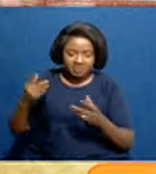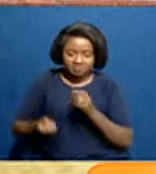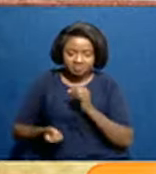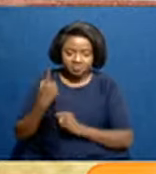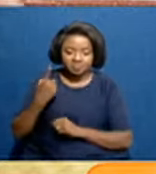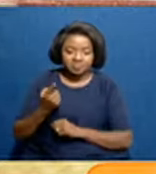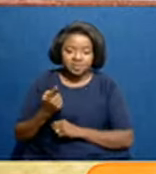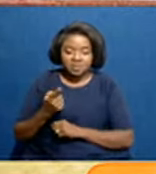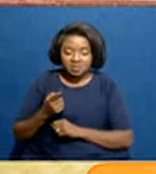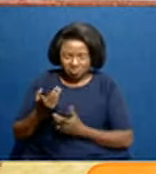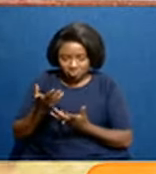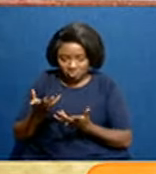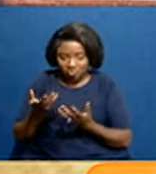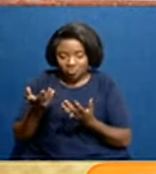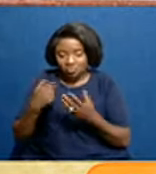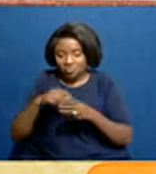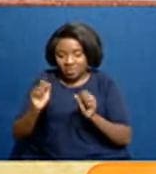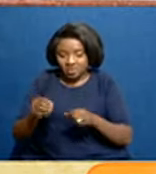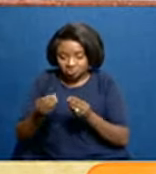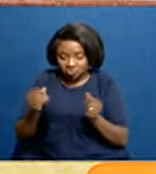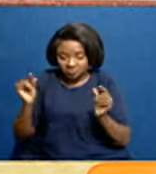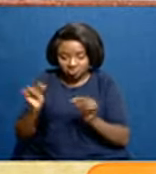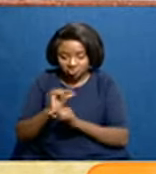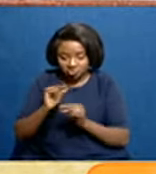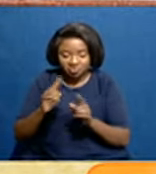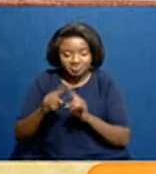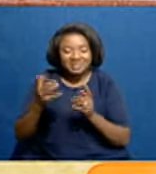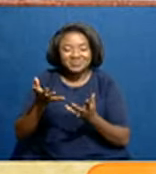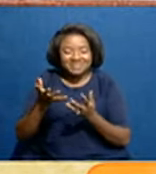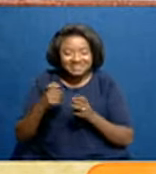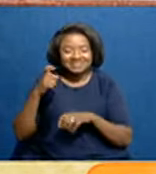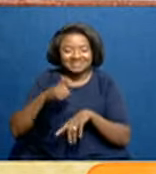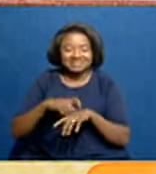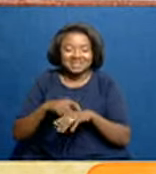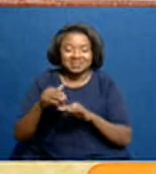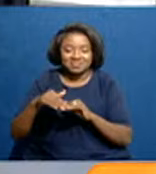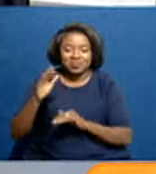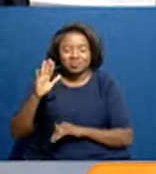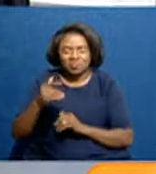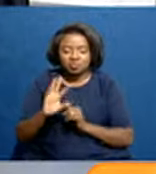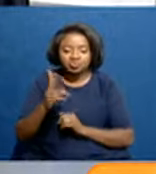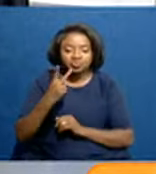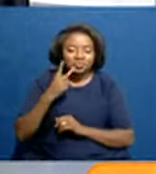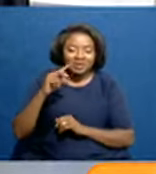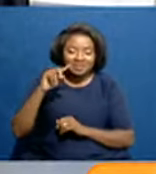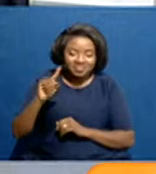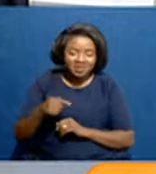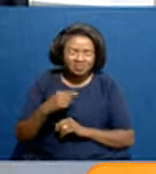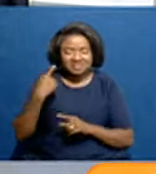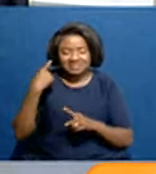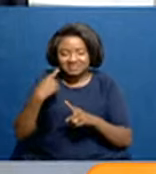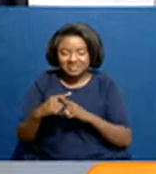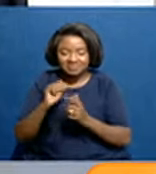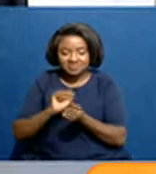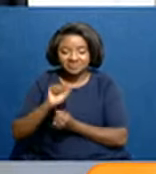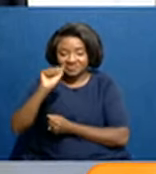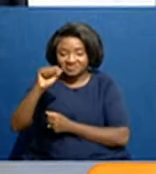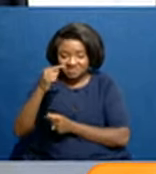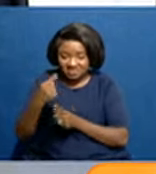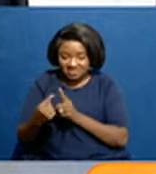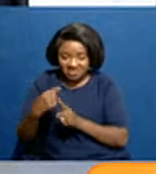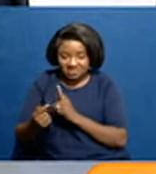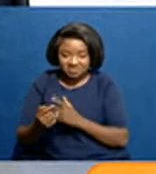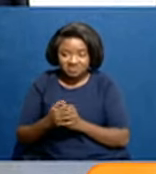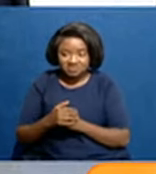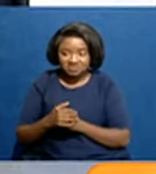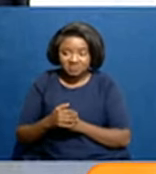take a bit of time until we correct it. In a bit of time, you mean? I mean, if I do the math, 200,000 times 15 years. Yeah. That'll be 3 million